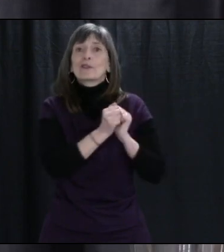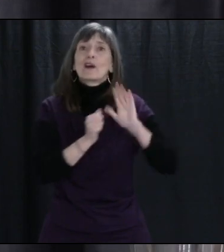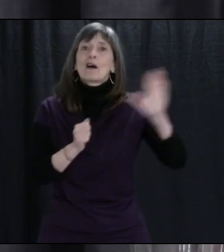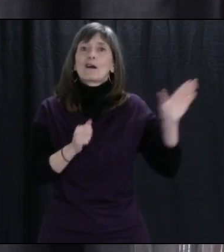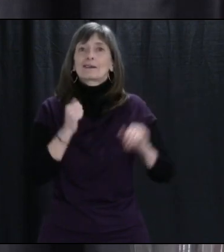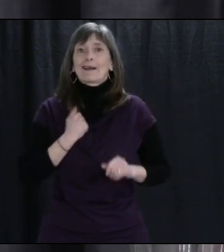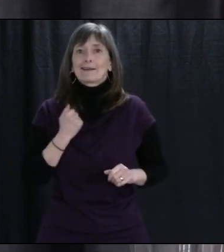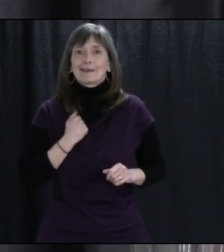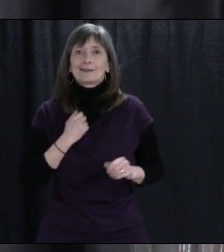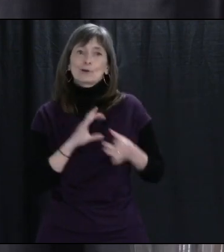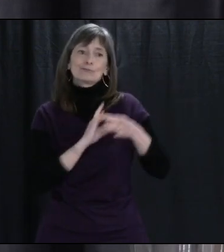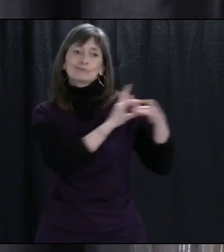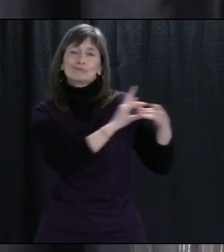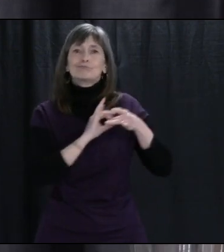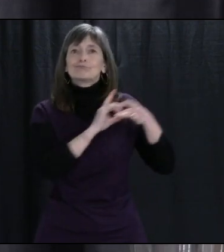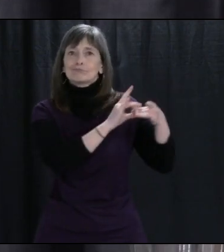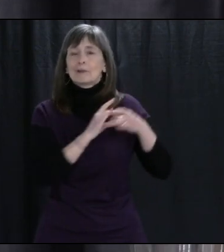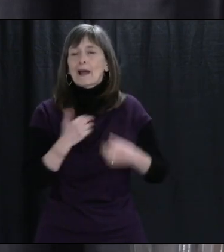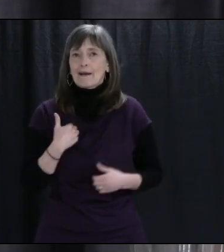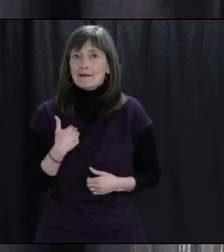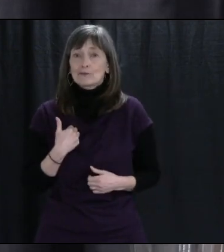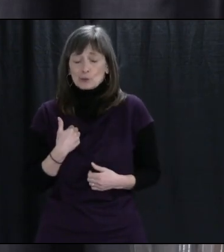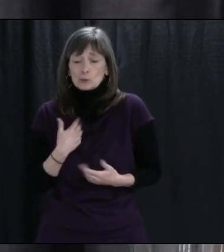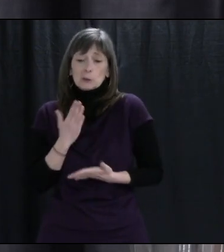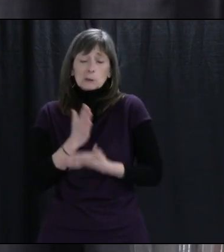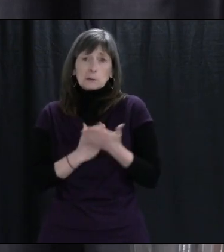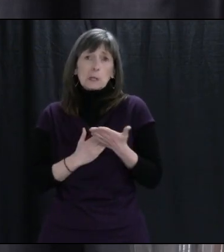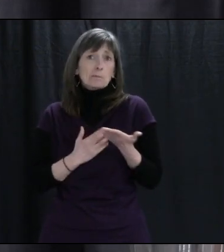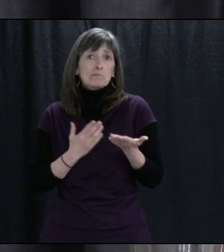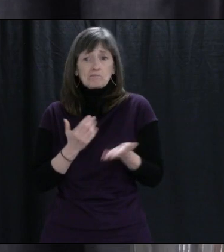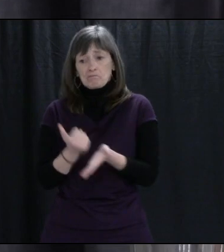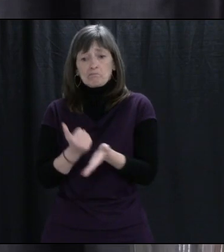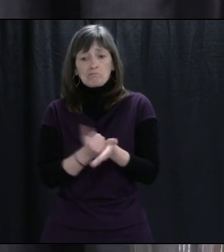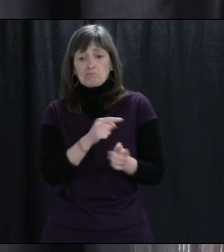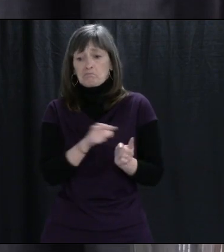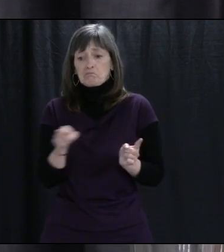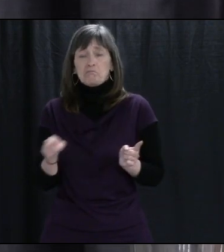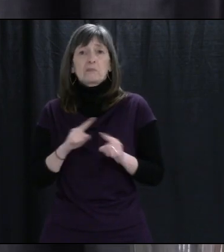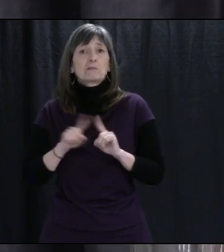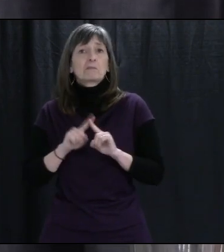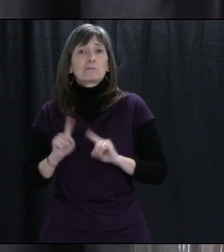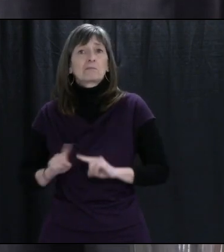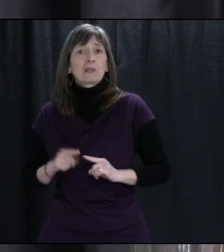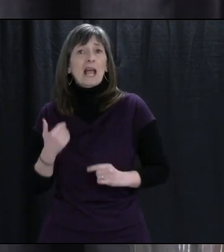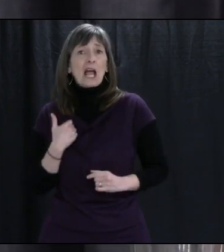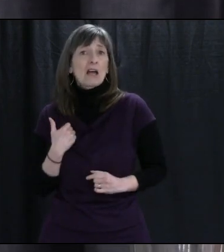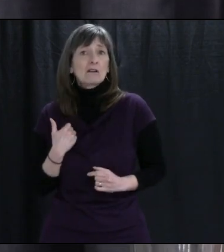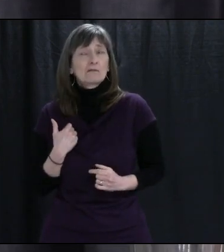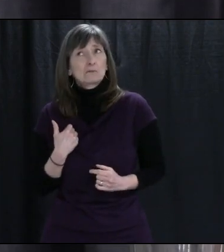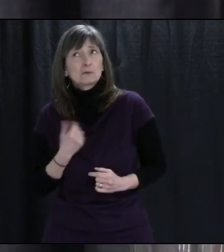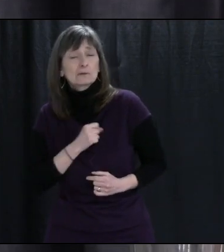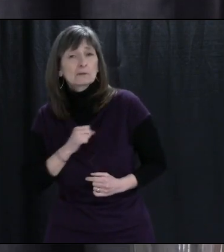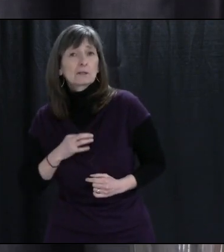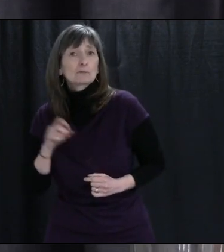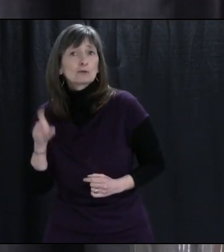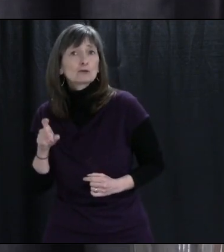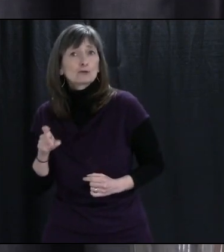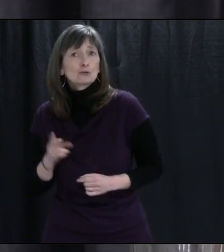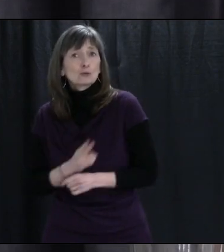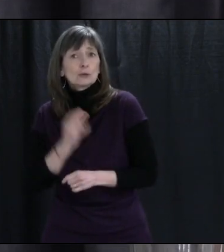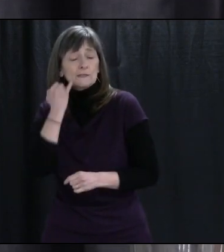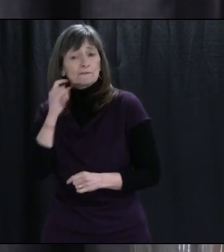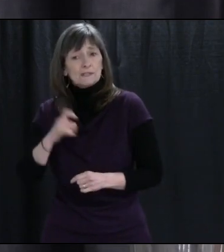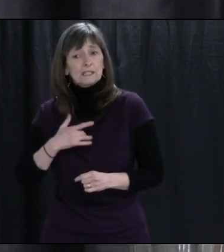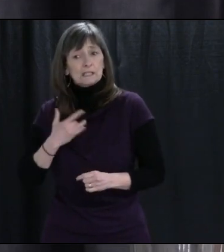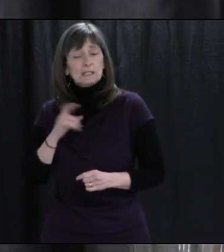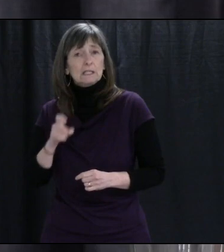are resources out there, and it should not be too difficult for those staff to avail of it if they feel they